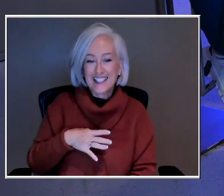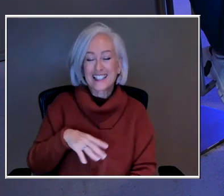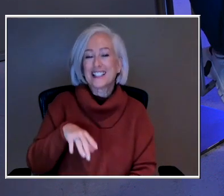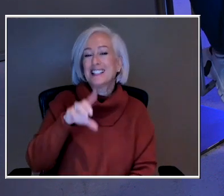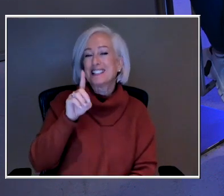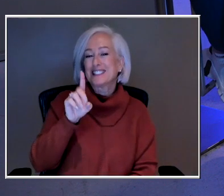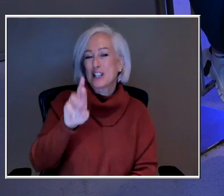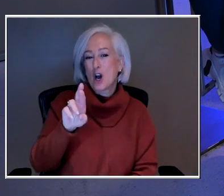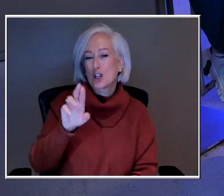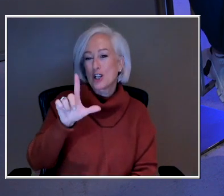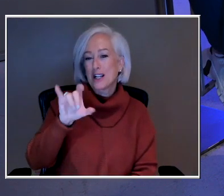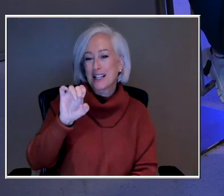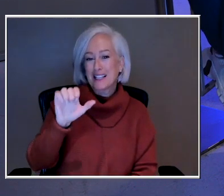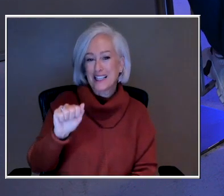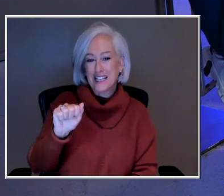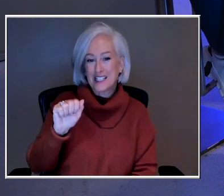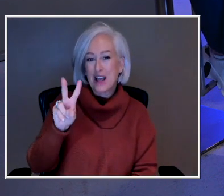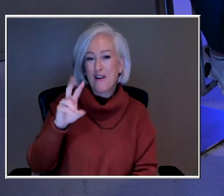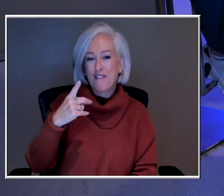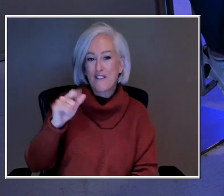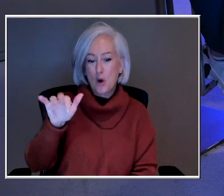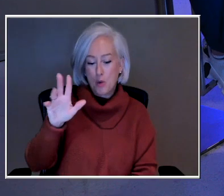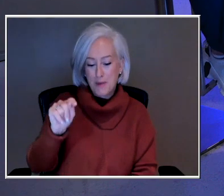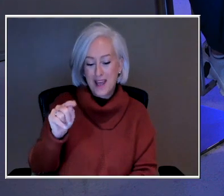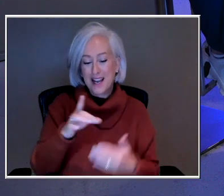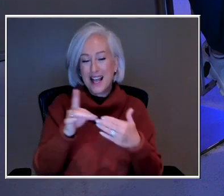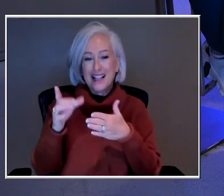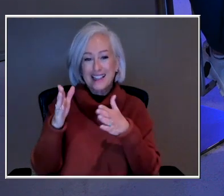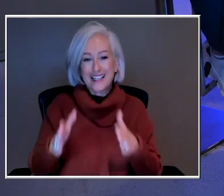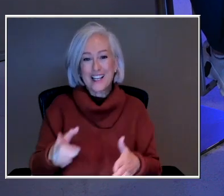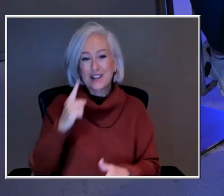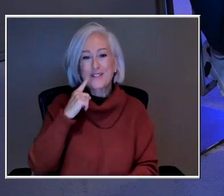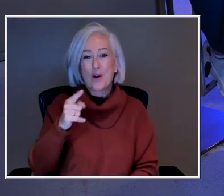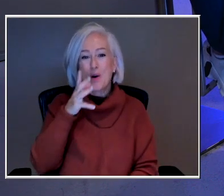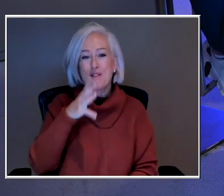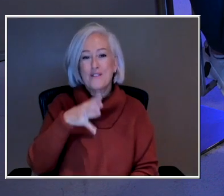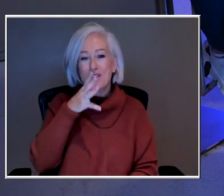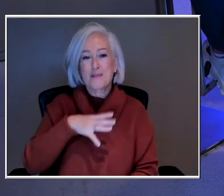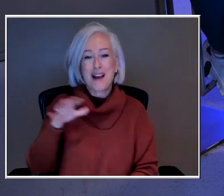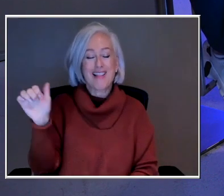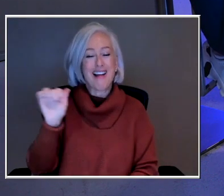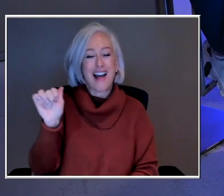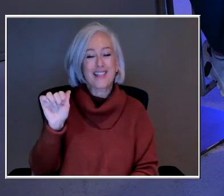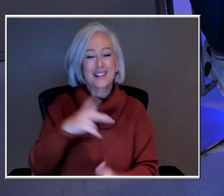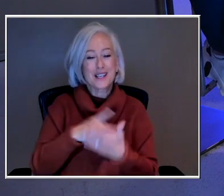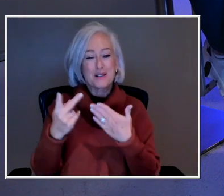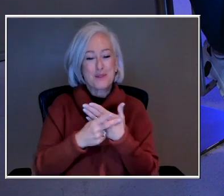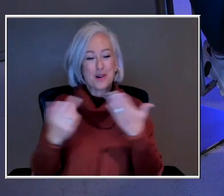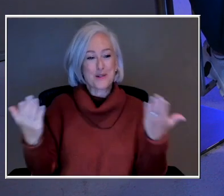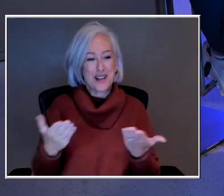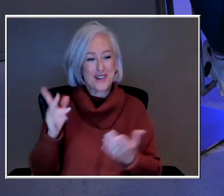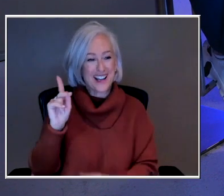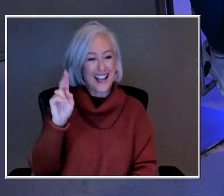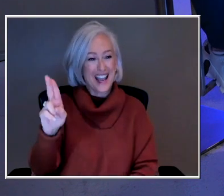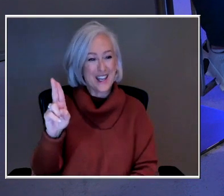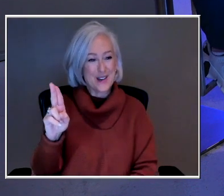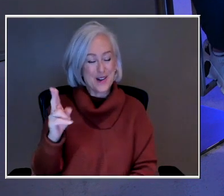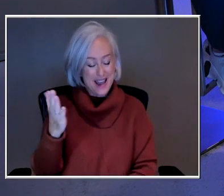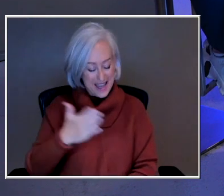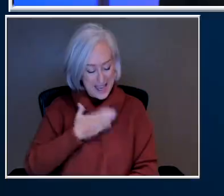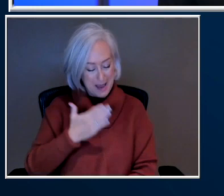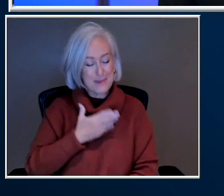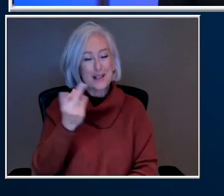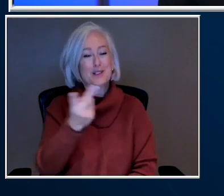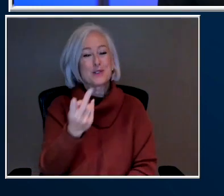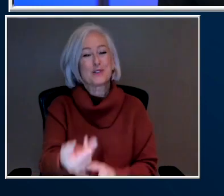specialist and leader of the female athlete program here at the Health System. Great to have you both here to talk about this exciting news. Thanks for having us. Yes. Okay,